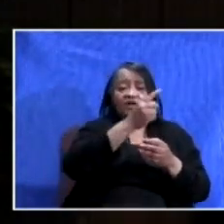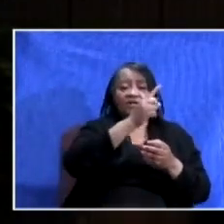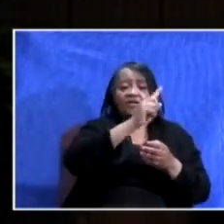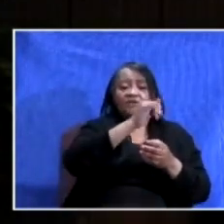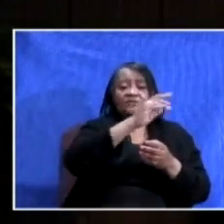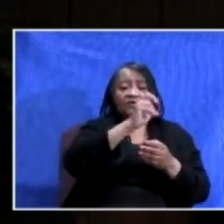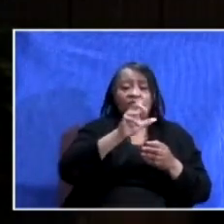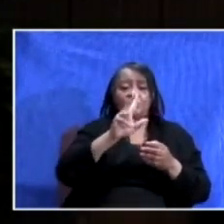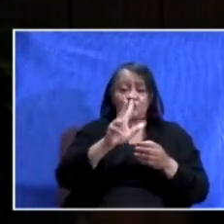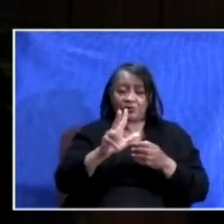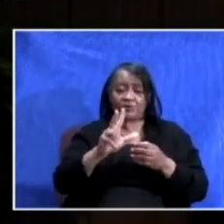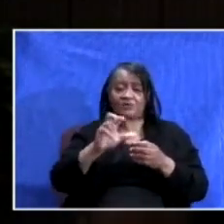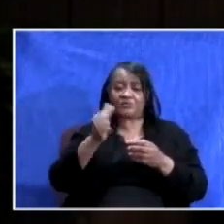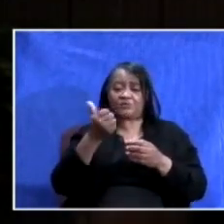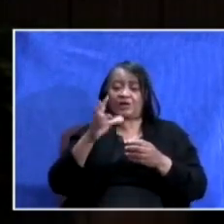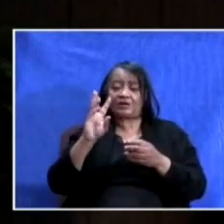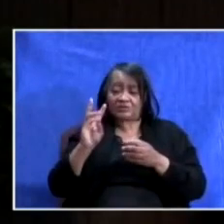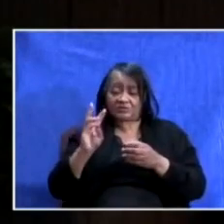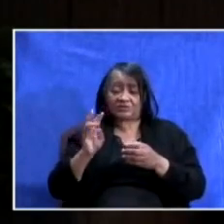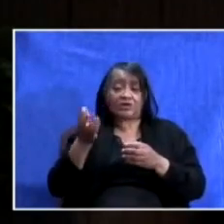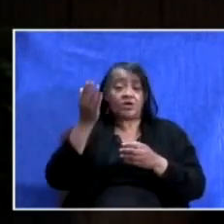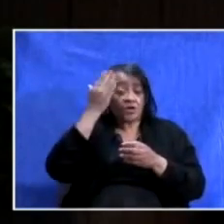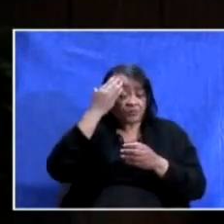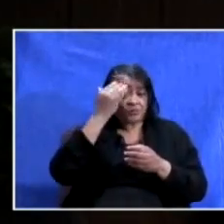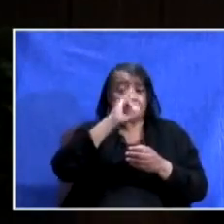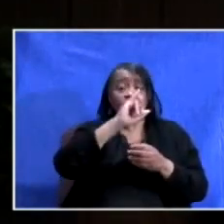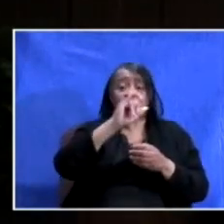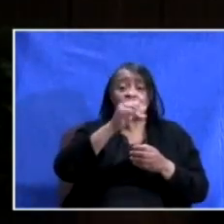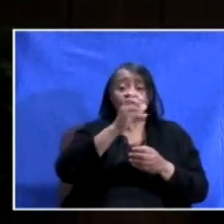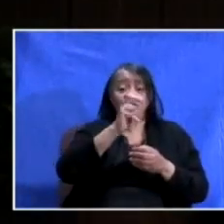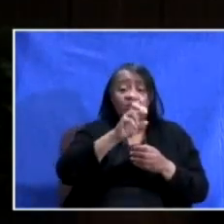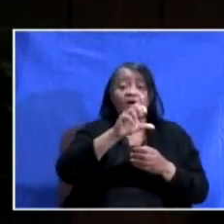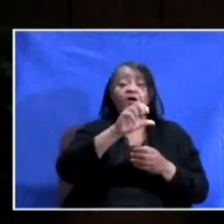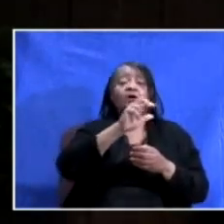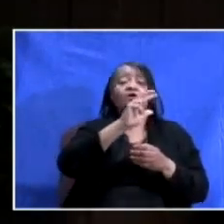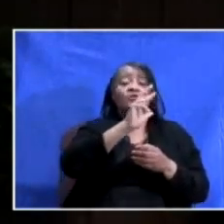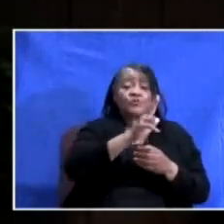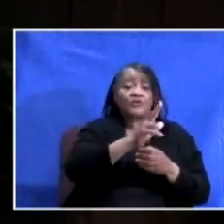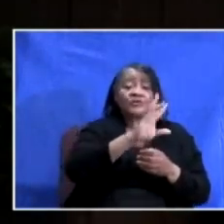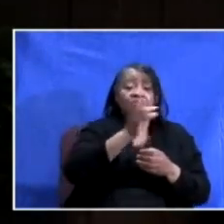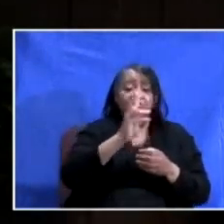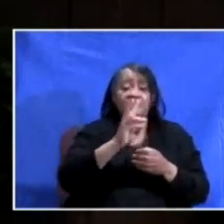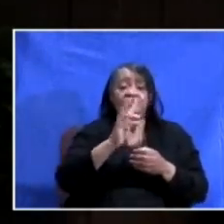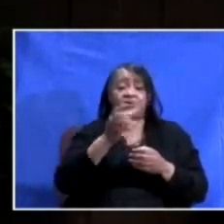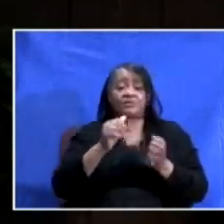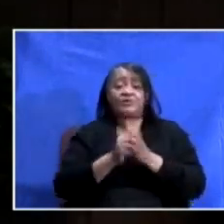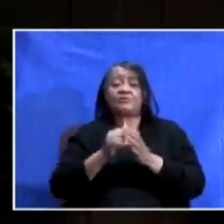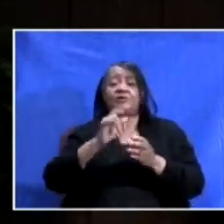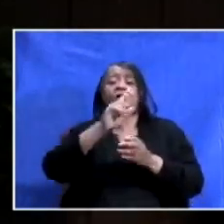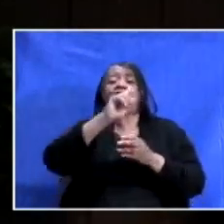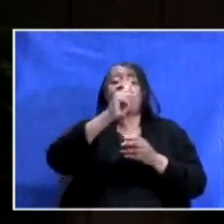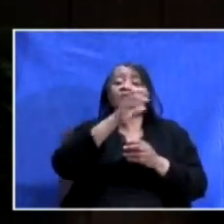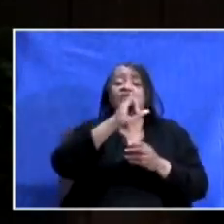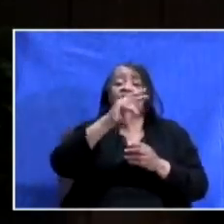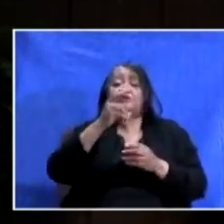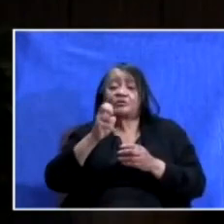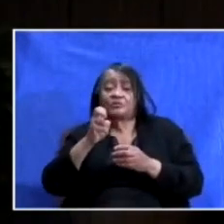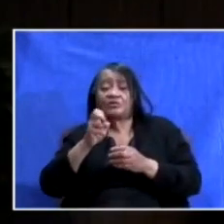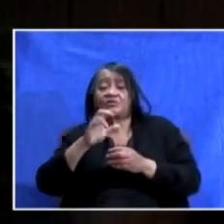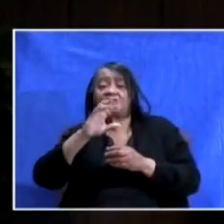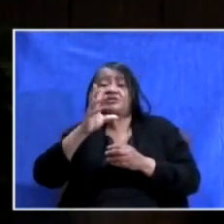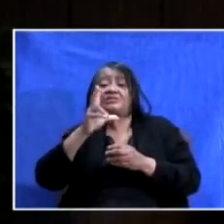1 John 3, 16. Don't forget that. You know John 3, 16, for God so loved the world. But 1 John 3, 16 talks about how we're supposed to love each